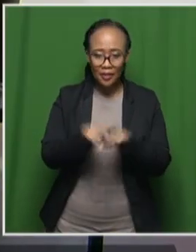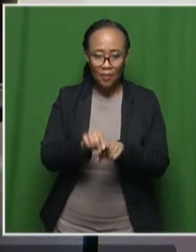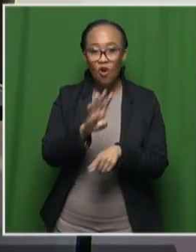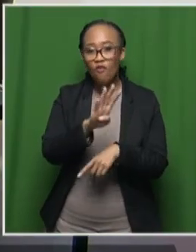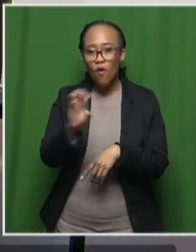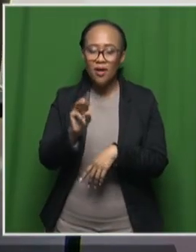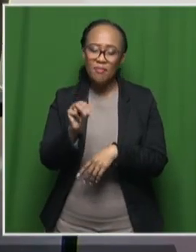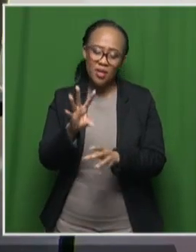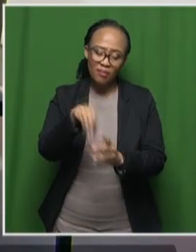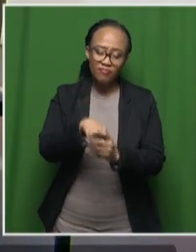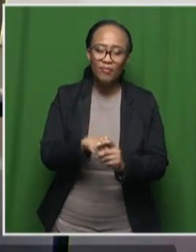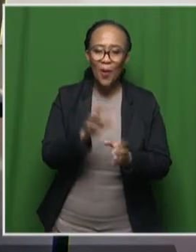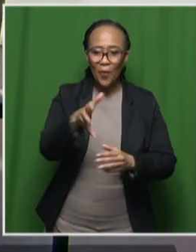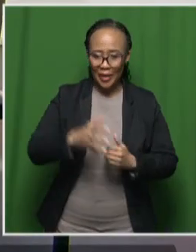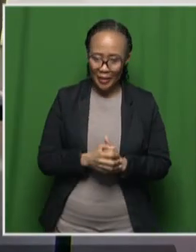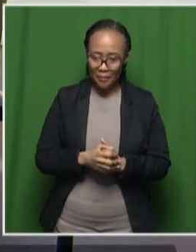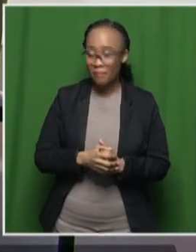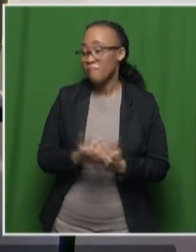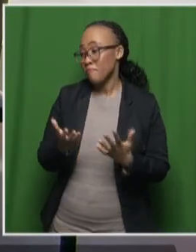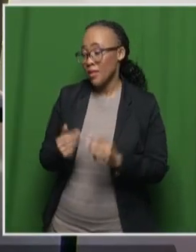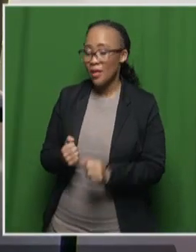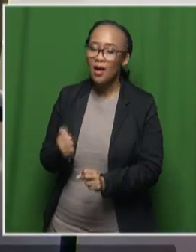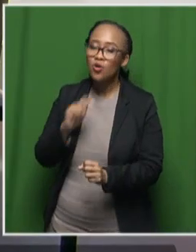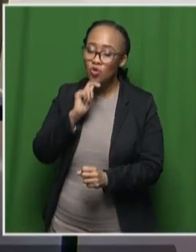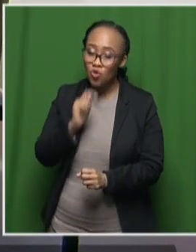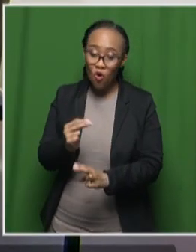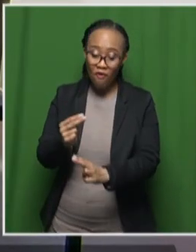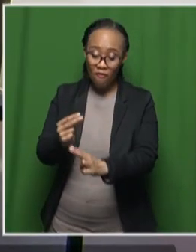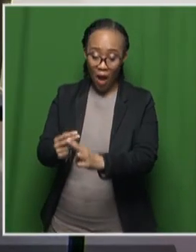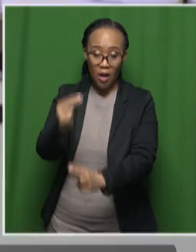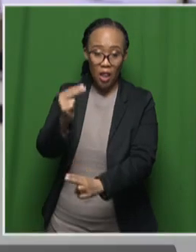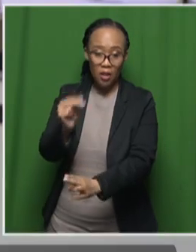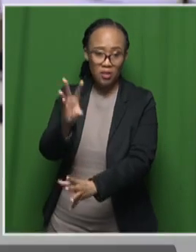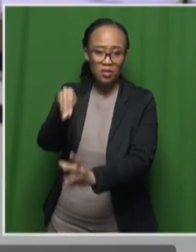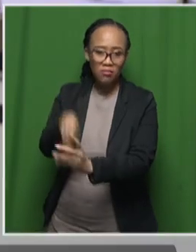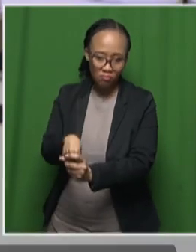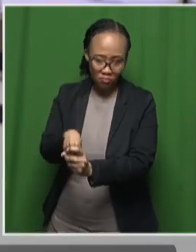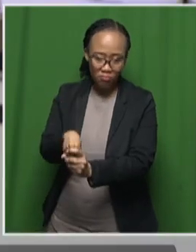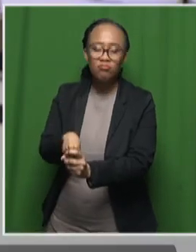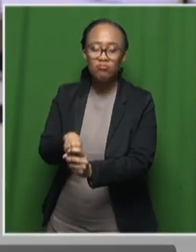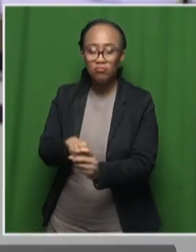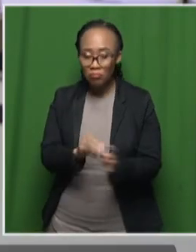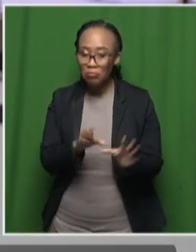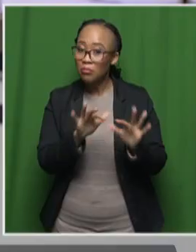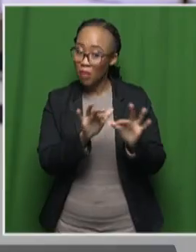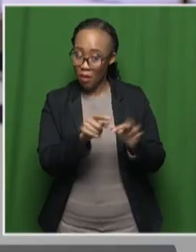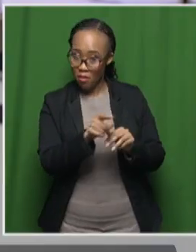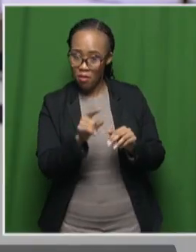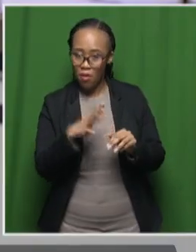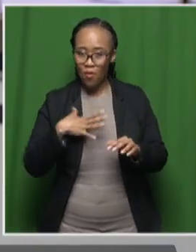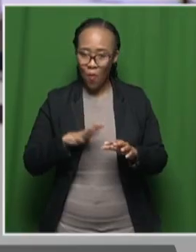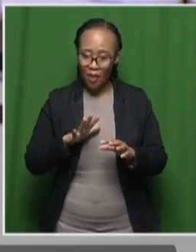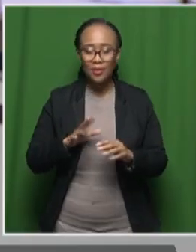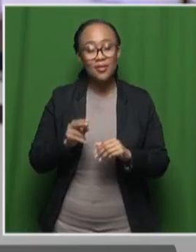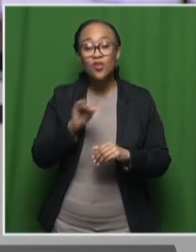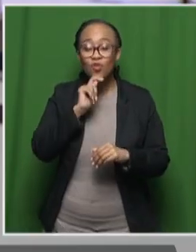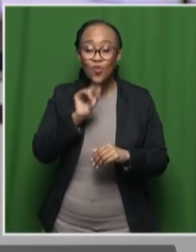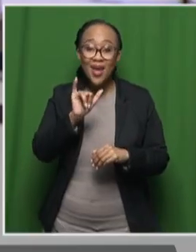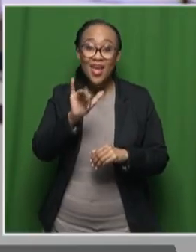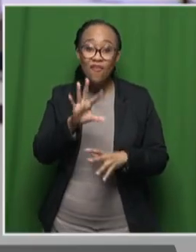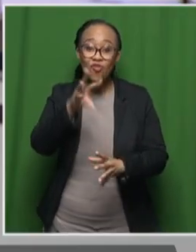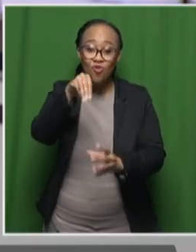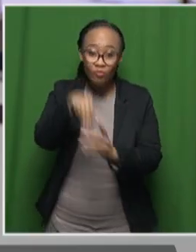hopeful. I think making finals is what those girls are looking to do. Okay. I think. But again, once you're in the final, anything